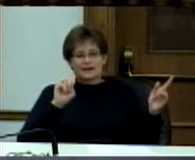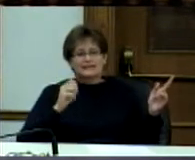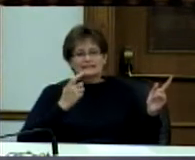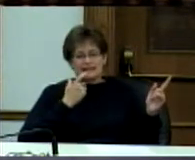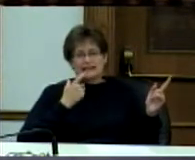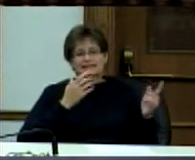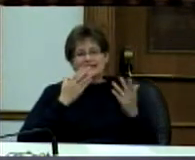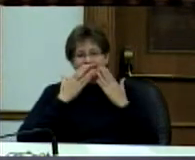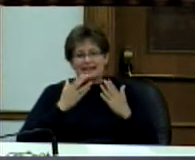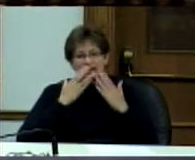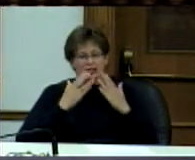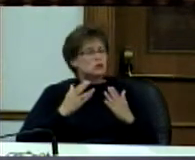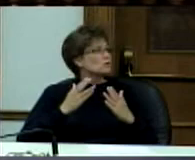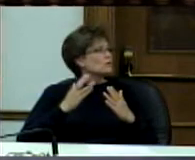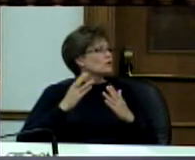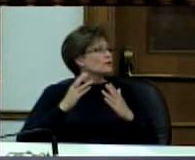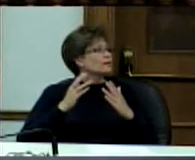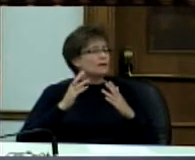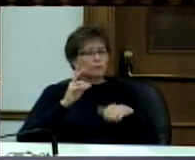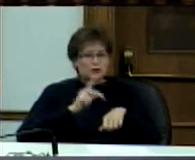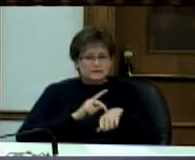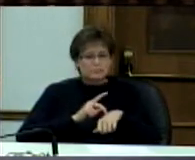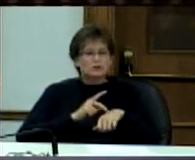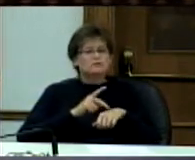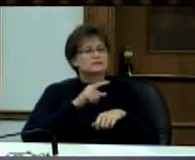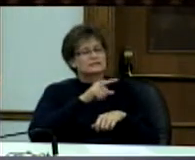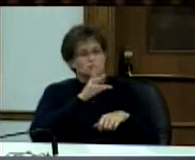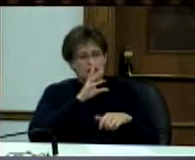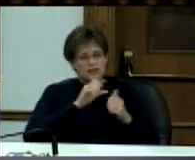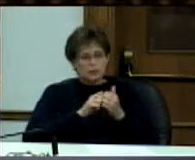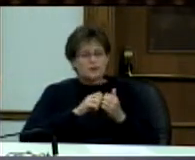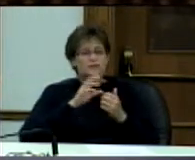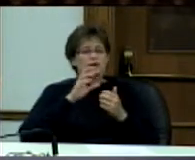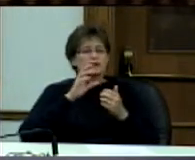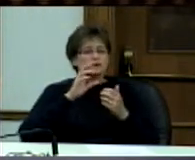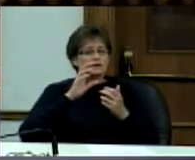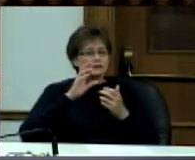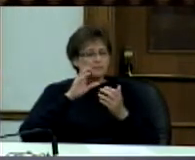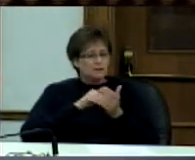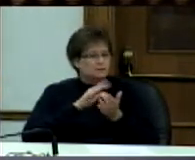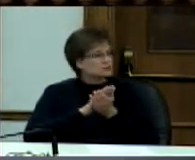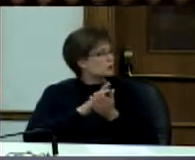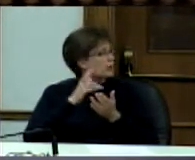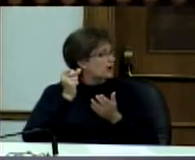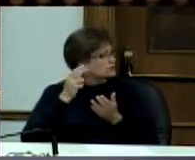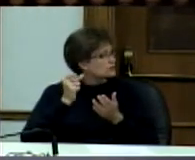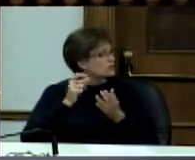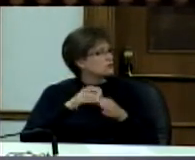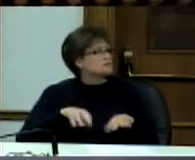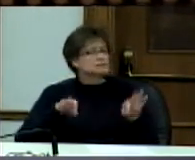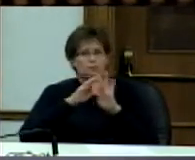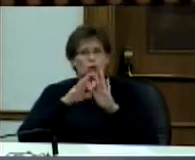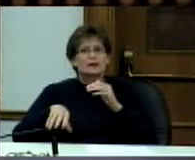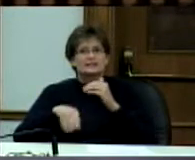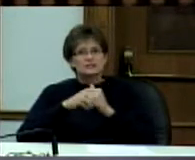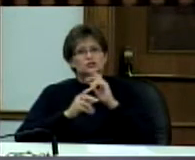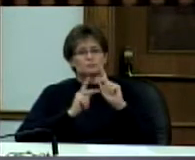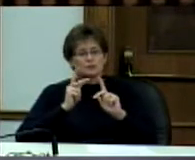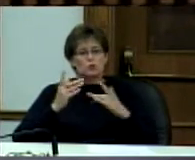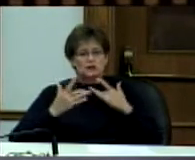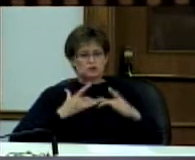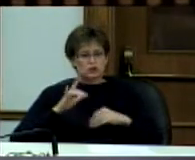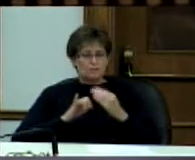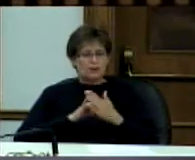I would just say thank you for going back to the principals and discussing the staff at the middle school and the high school. And I think that was an important addition that